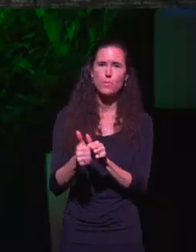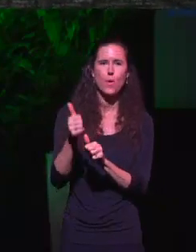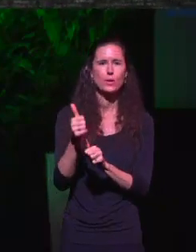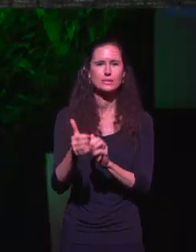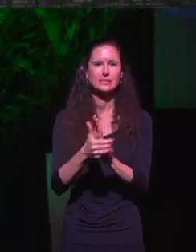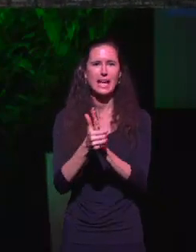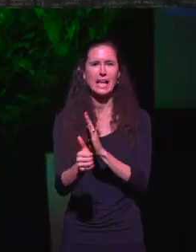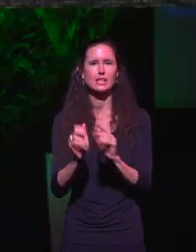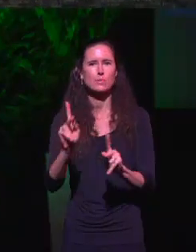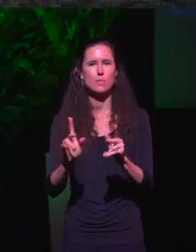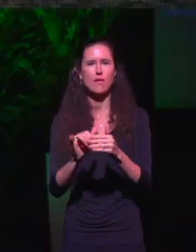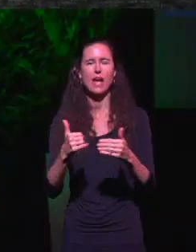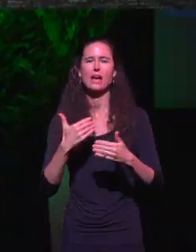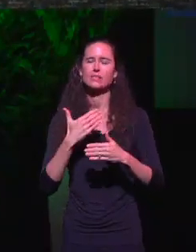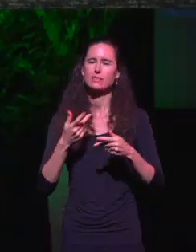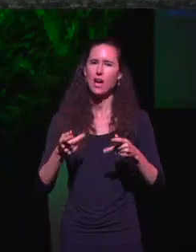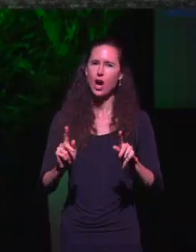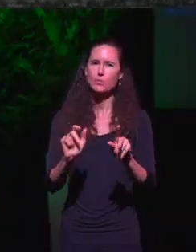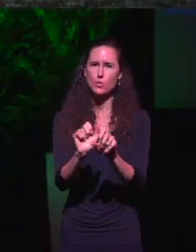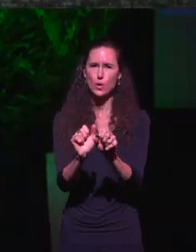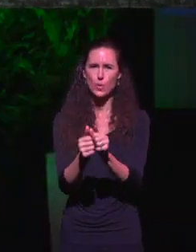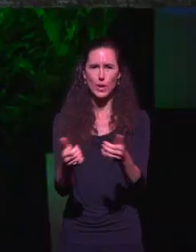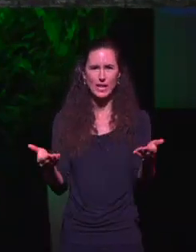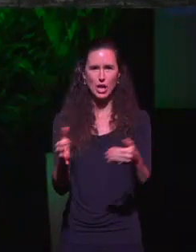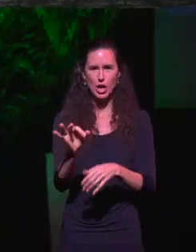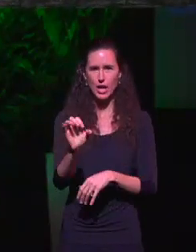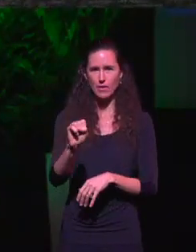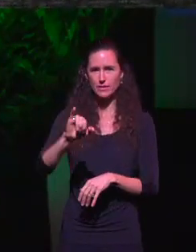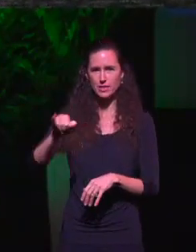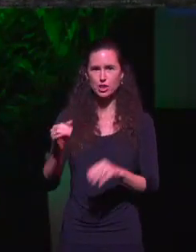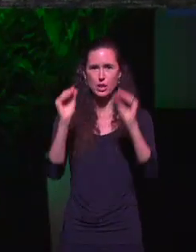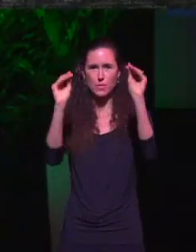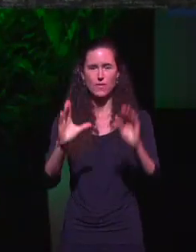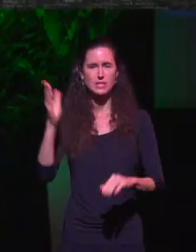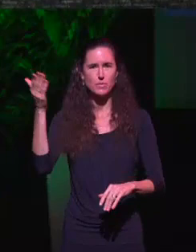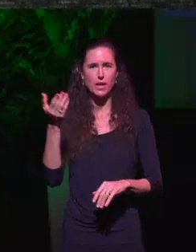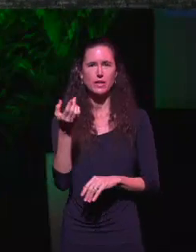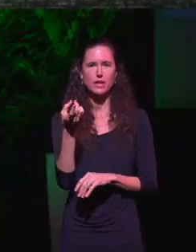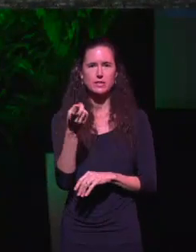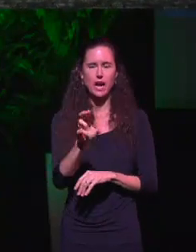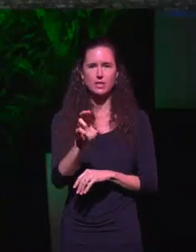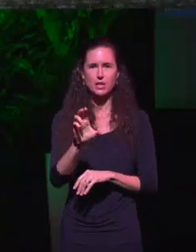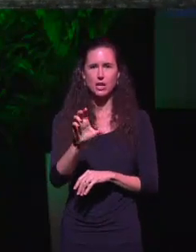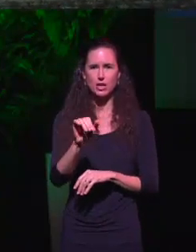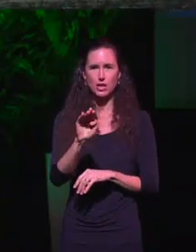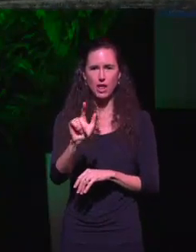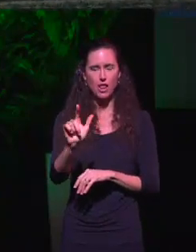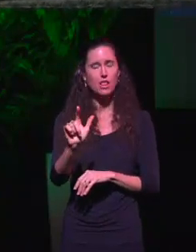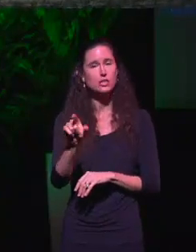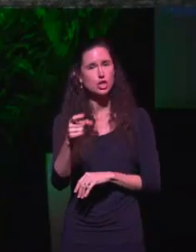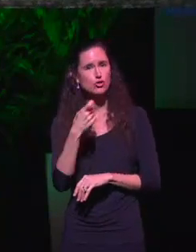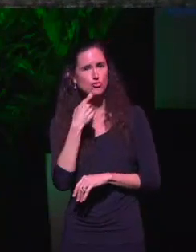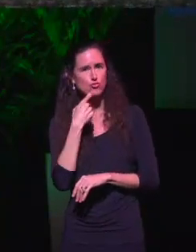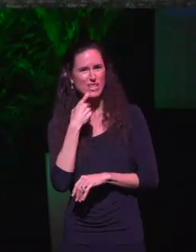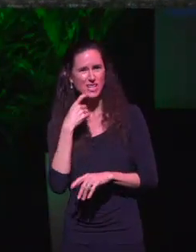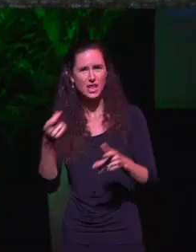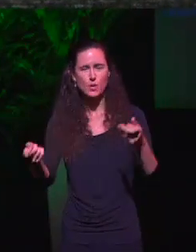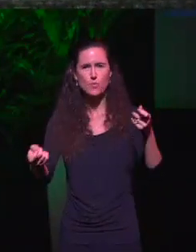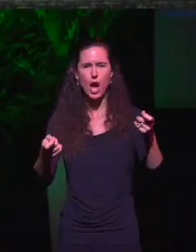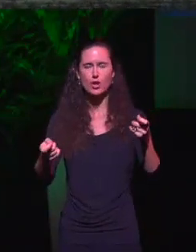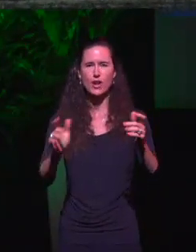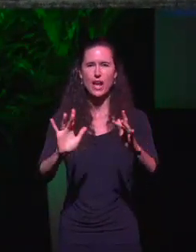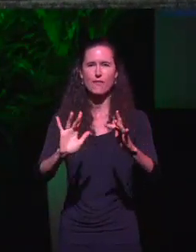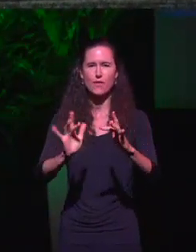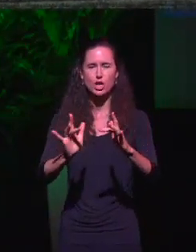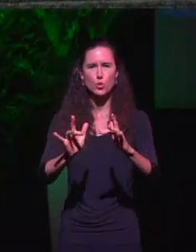that I've had the pleasure of working with here at FSCJ. Professor of Speech, Dr. Mary Lee Cannell. Now, Dr. Knill recently moderated a